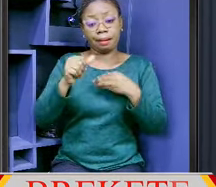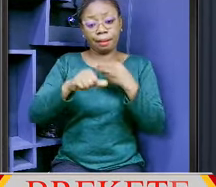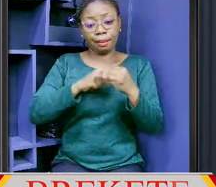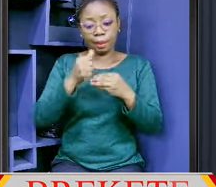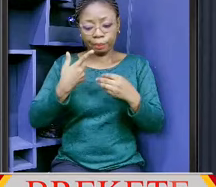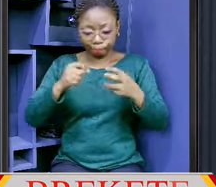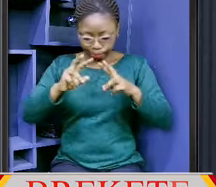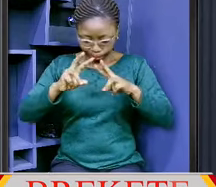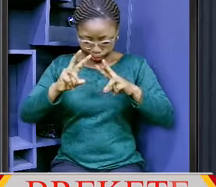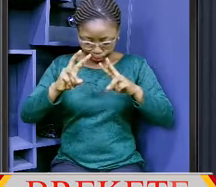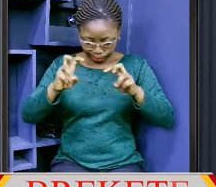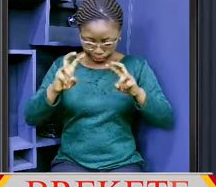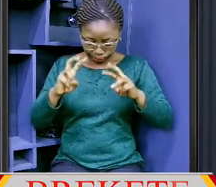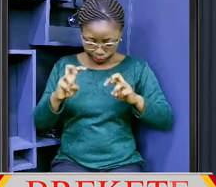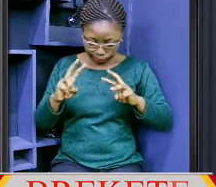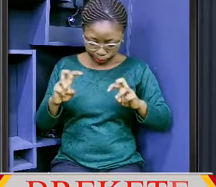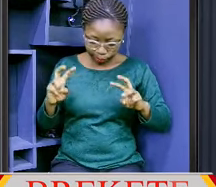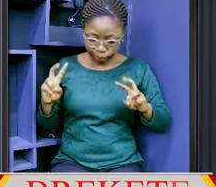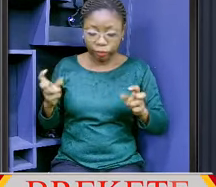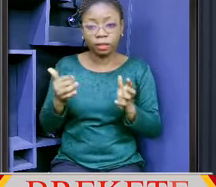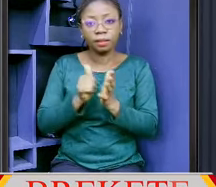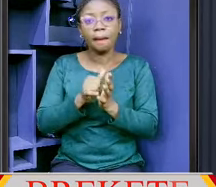where are my people, they scrutinize una.